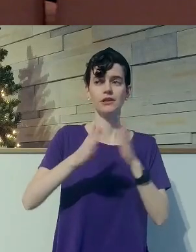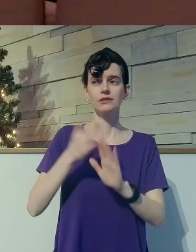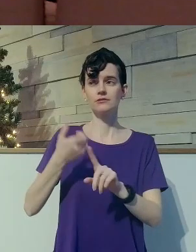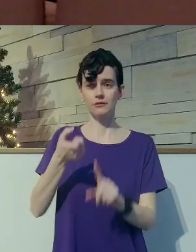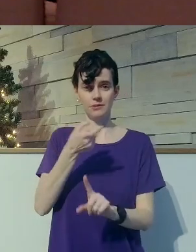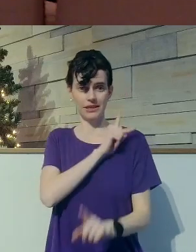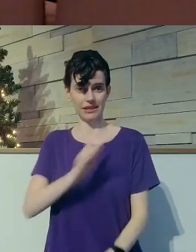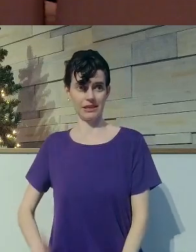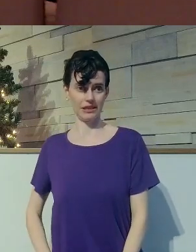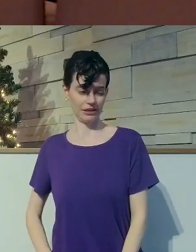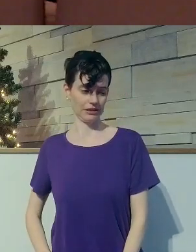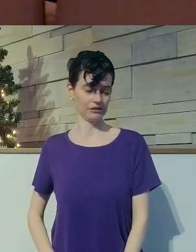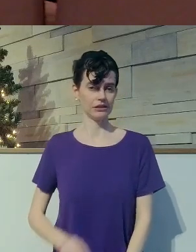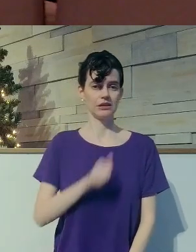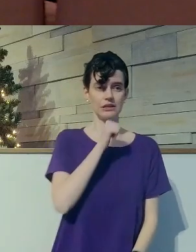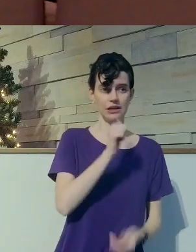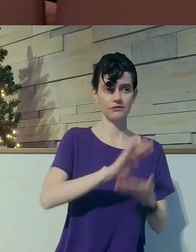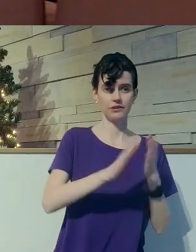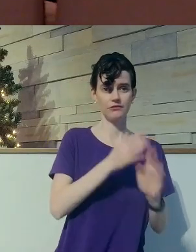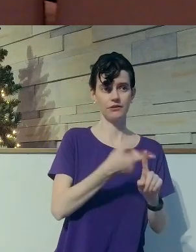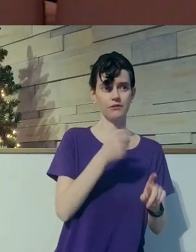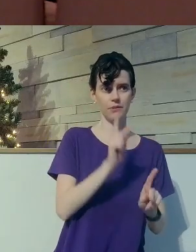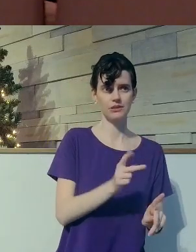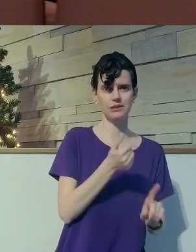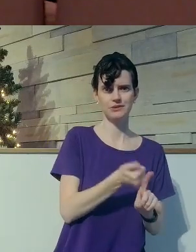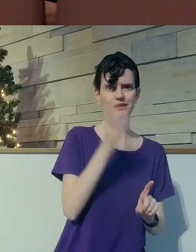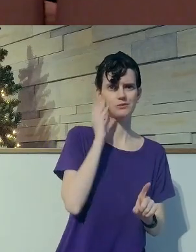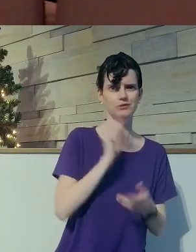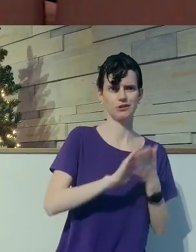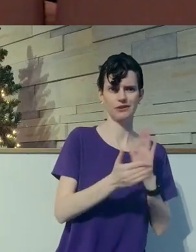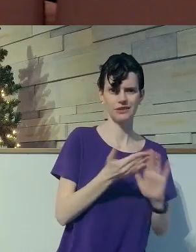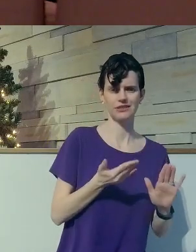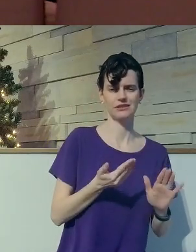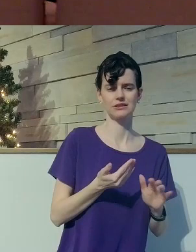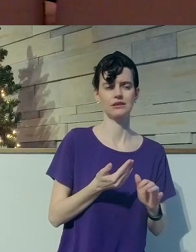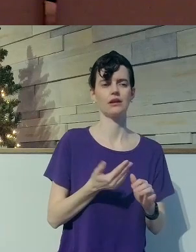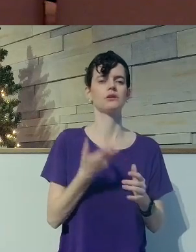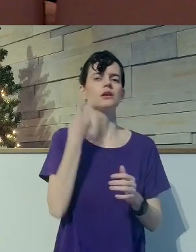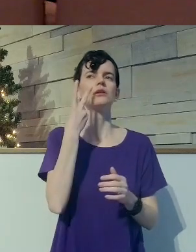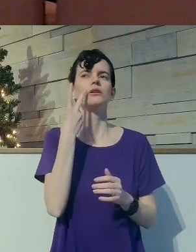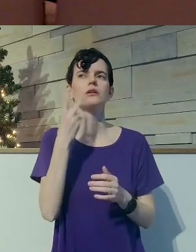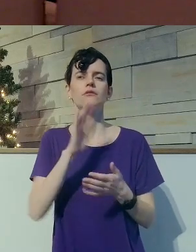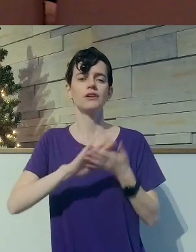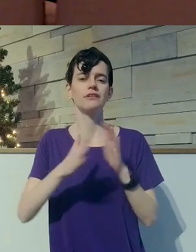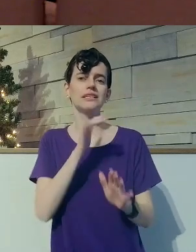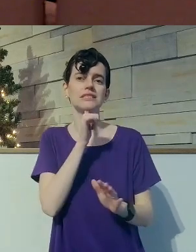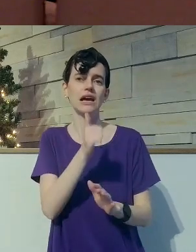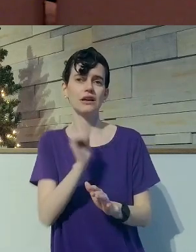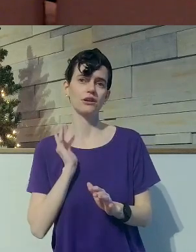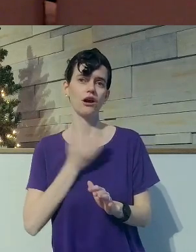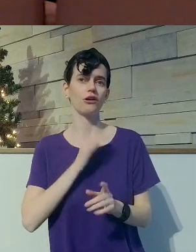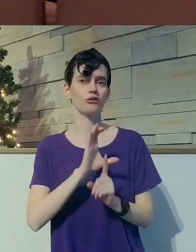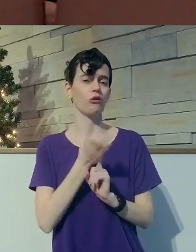king. A story of not forgiving by the one who was forgiven. So let's look at what forgiving is not. And our society is